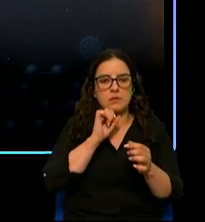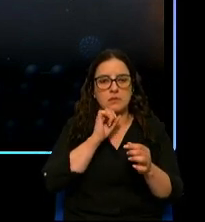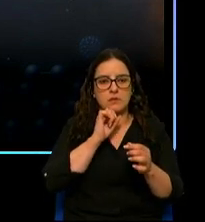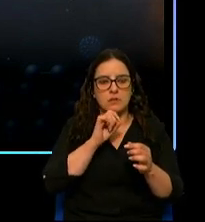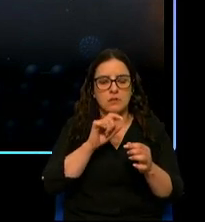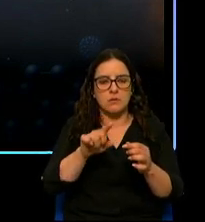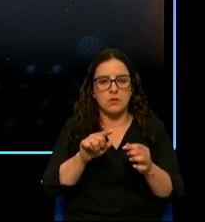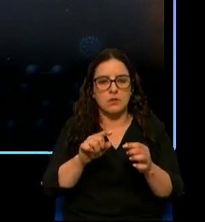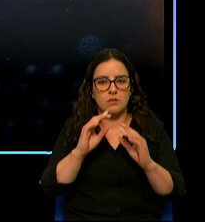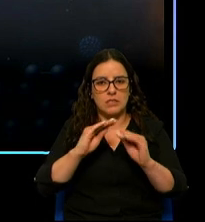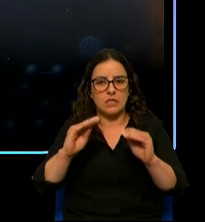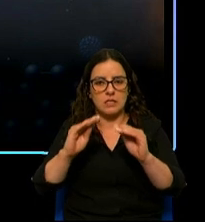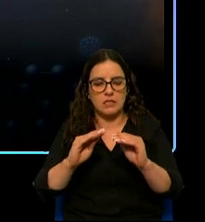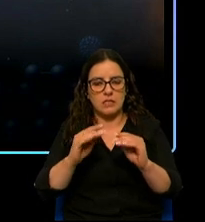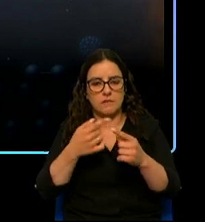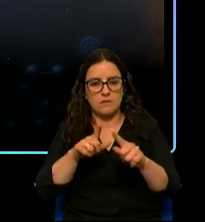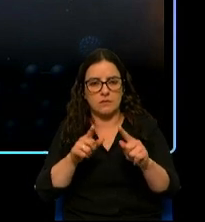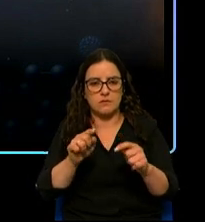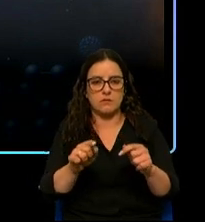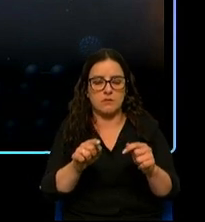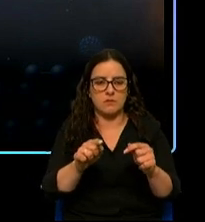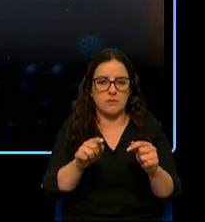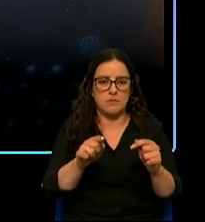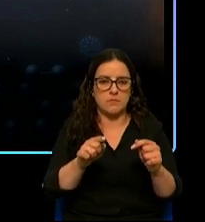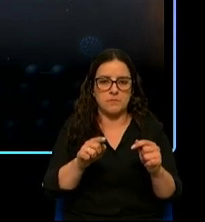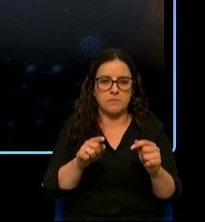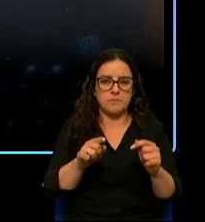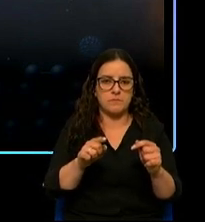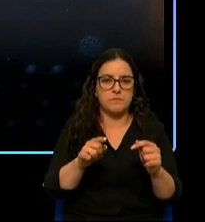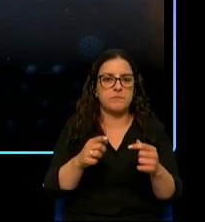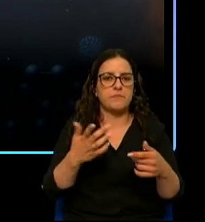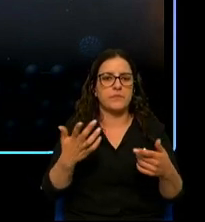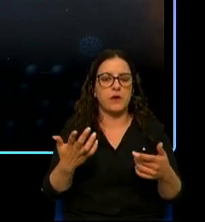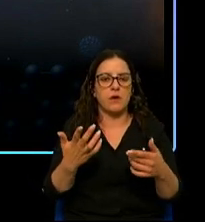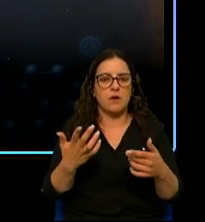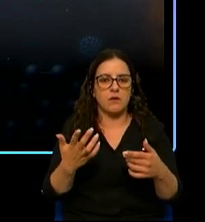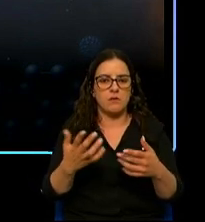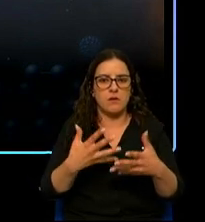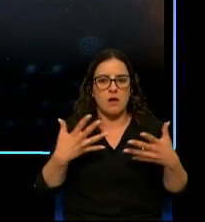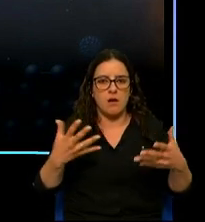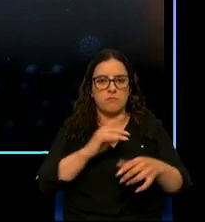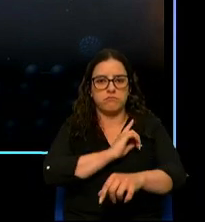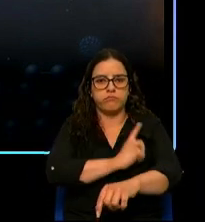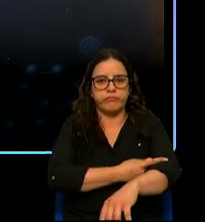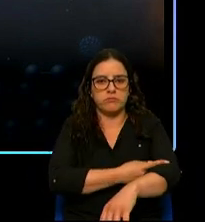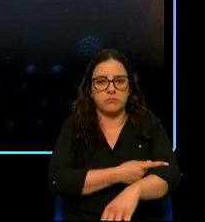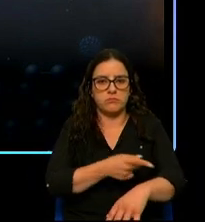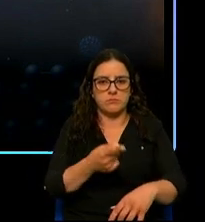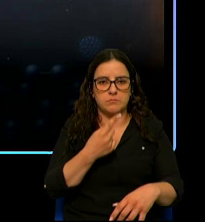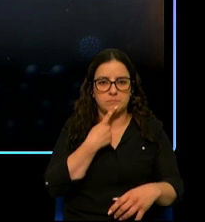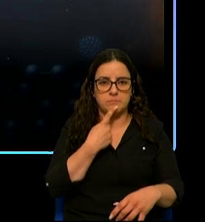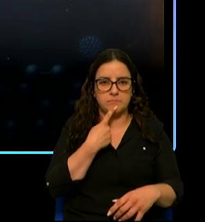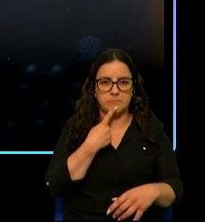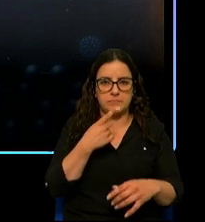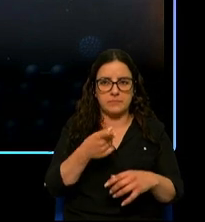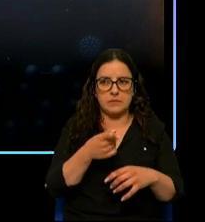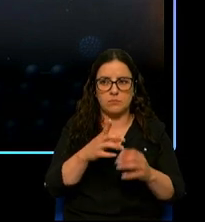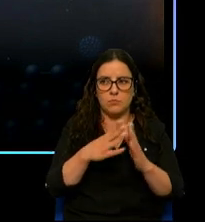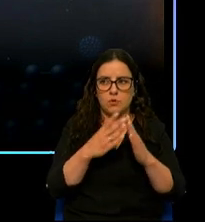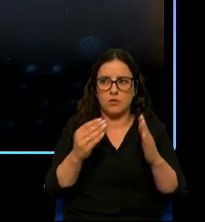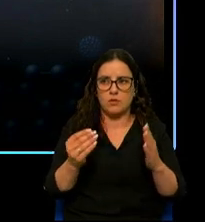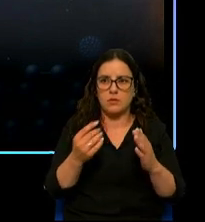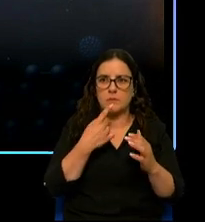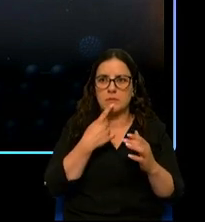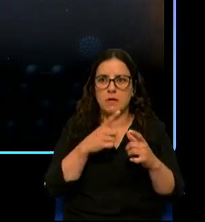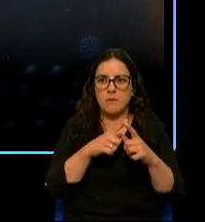or explain a piece of code. Or even we are seeing huge potential to not only understand for these models to understand the language